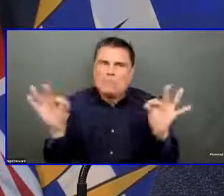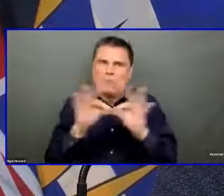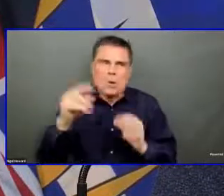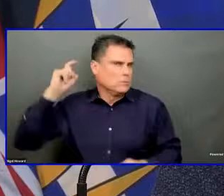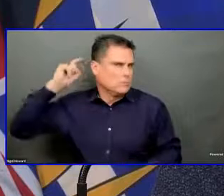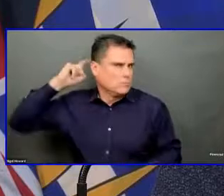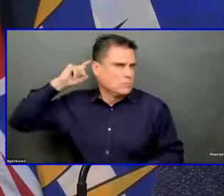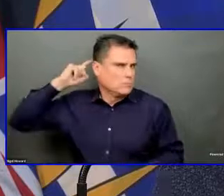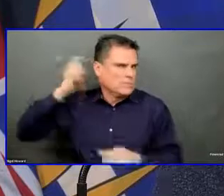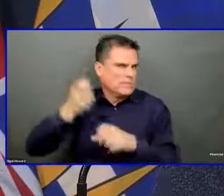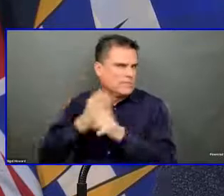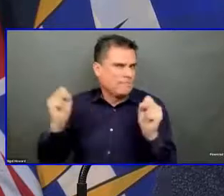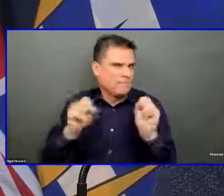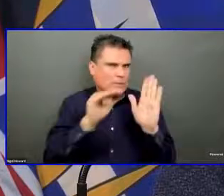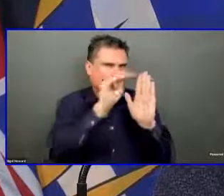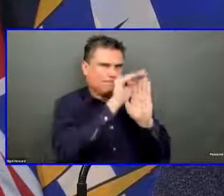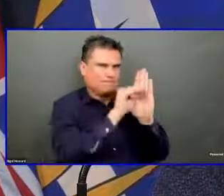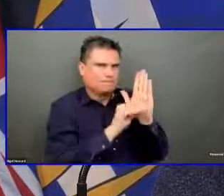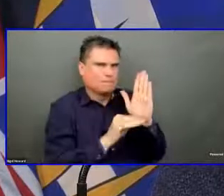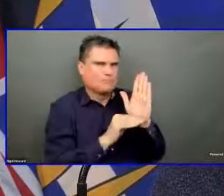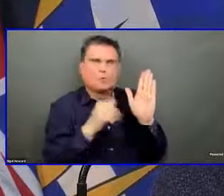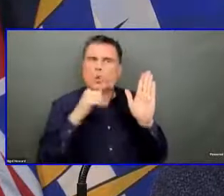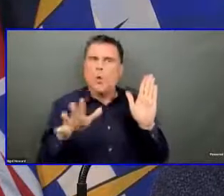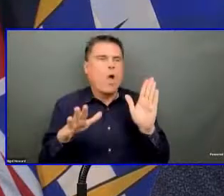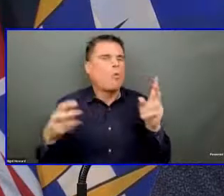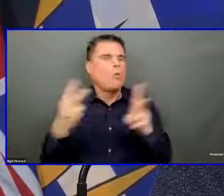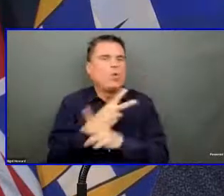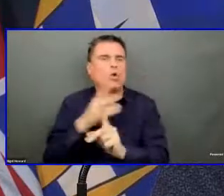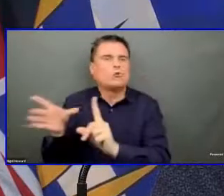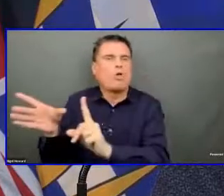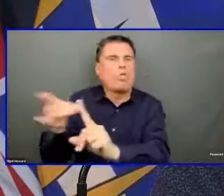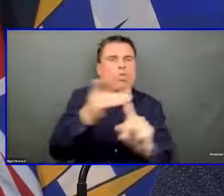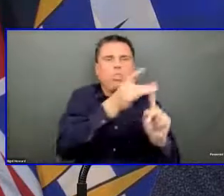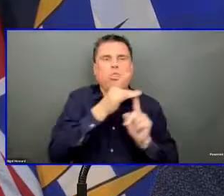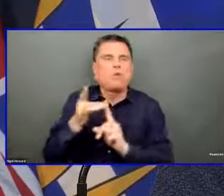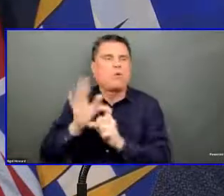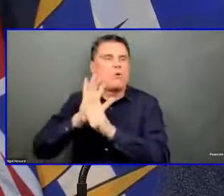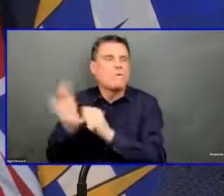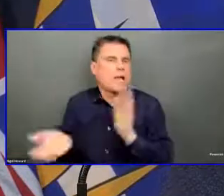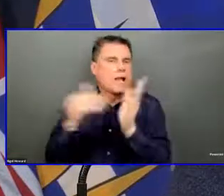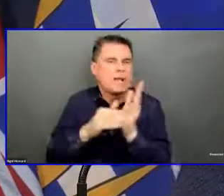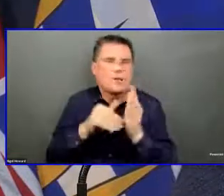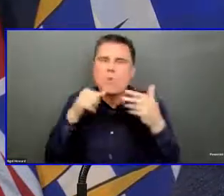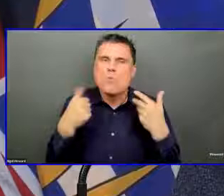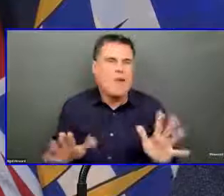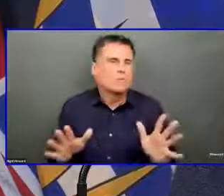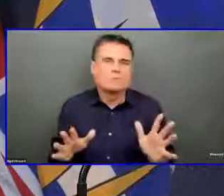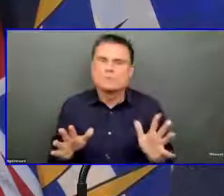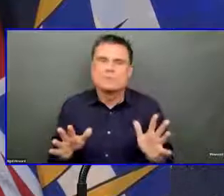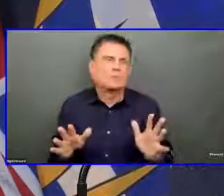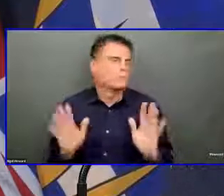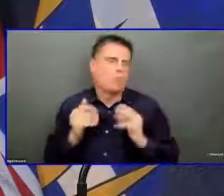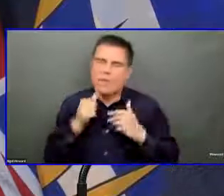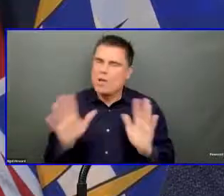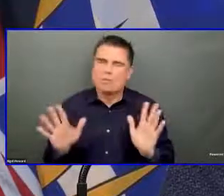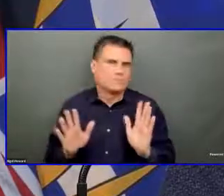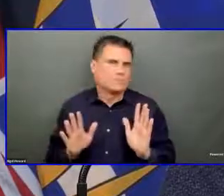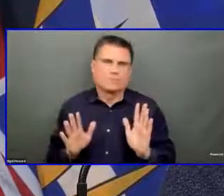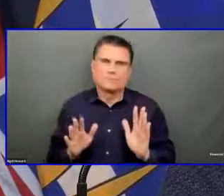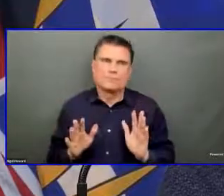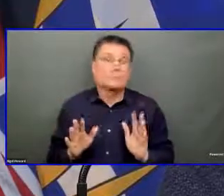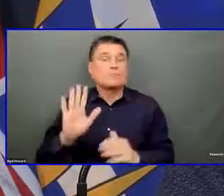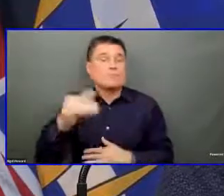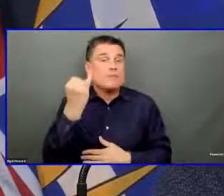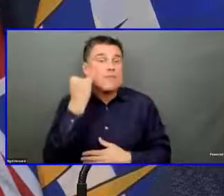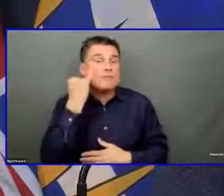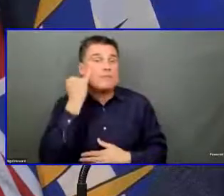we know we have vaccines that will protect us in the very near future. So if you're seeing a grandparent and they've yet to be